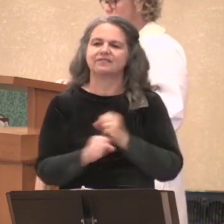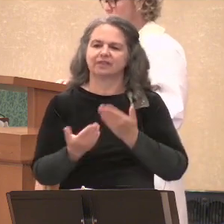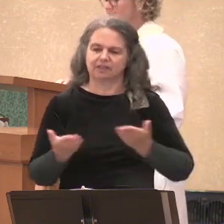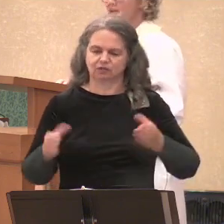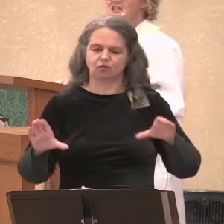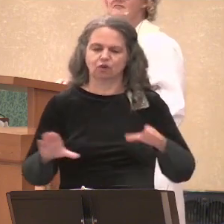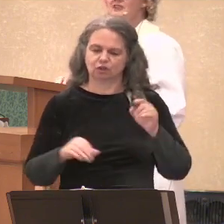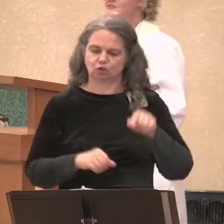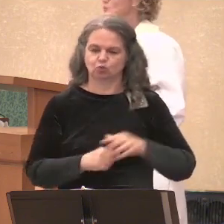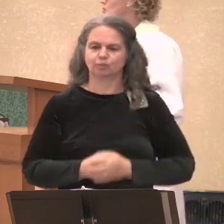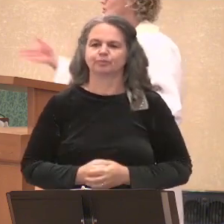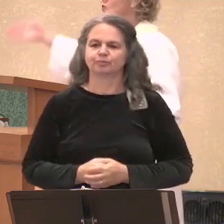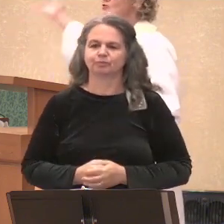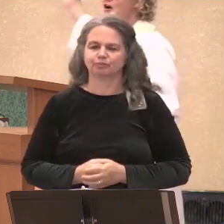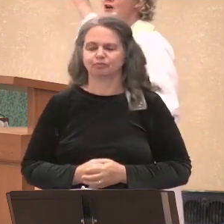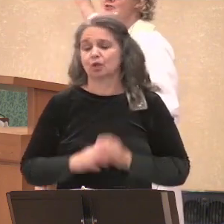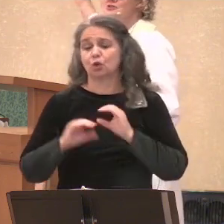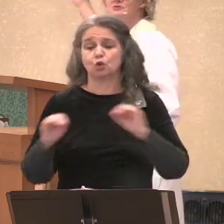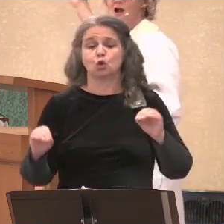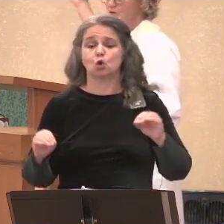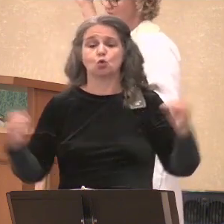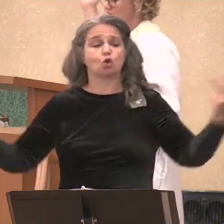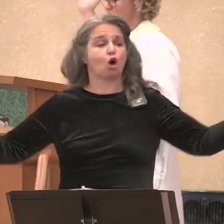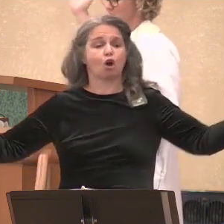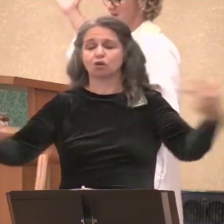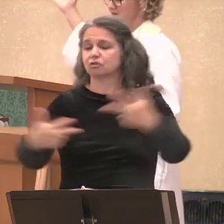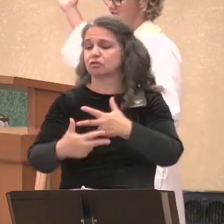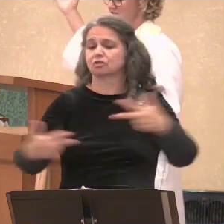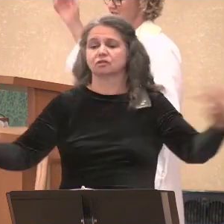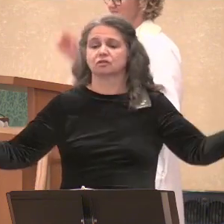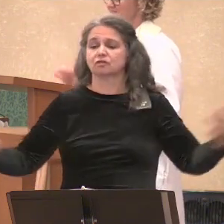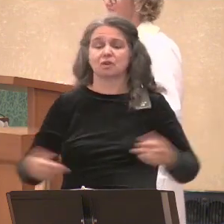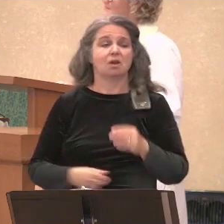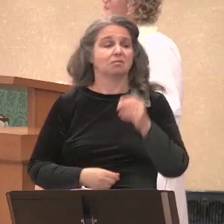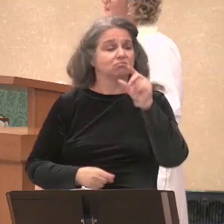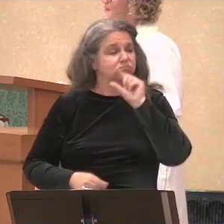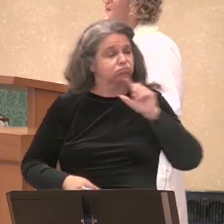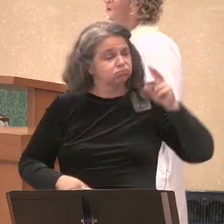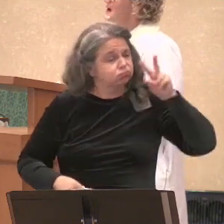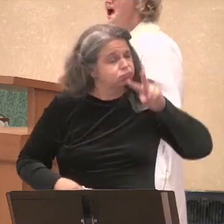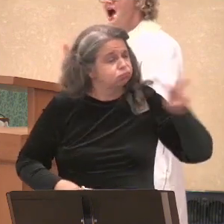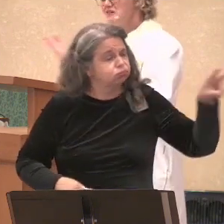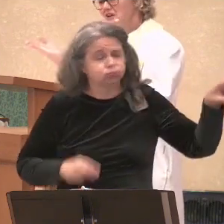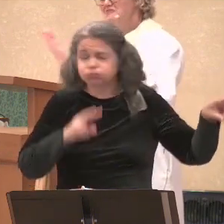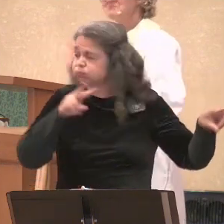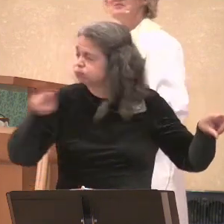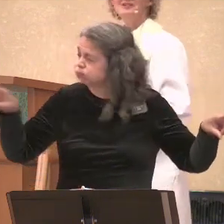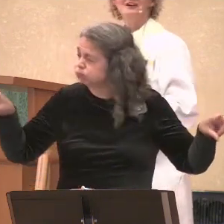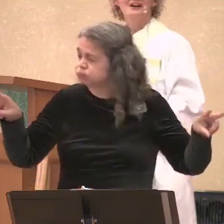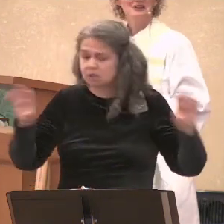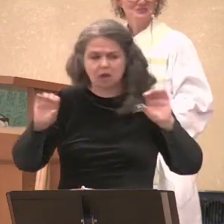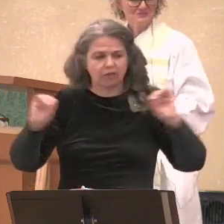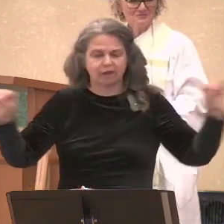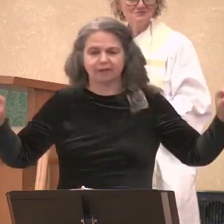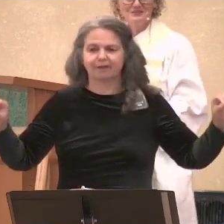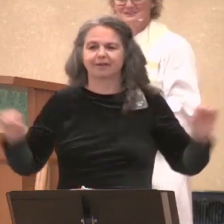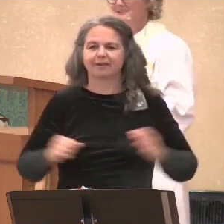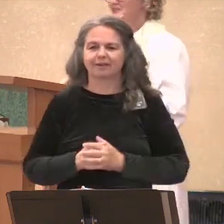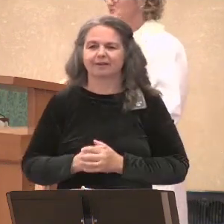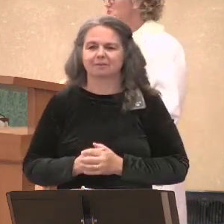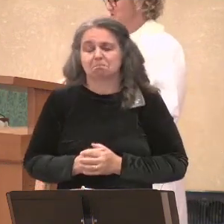do, even if there were no cars around for miles. How comfortable are